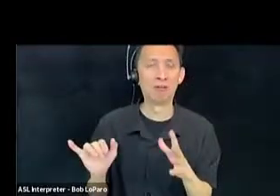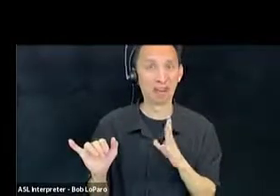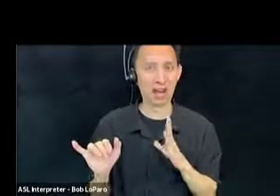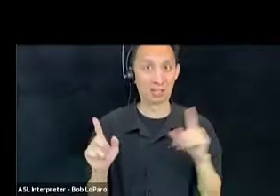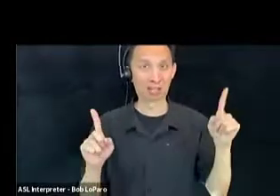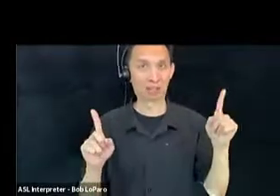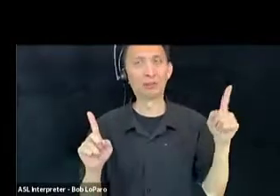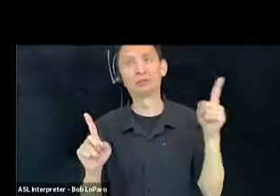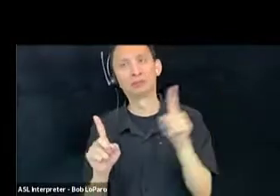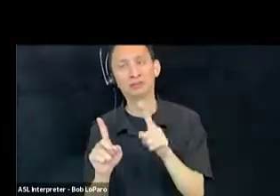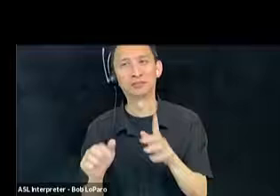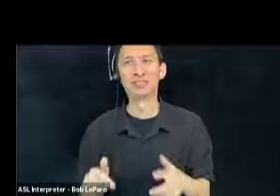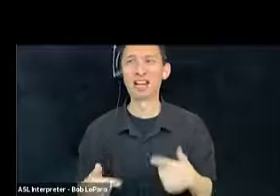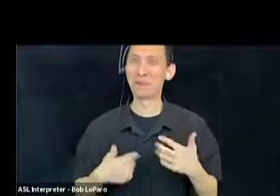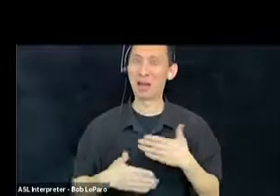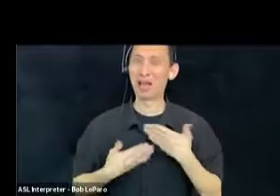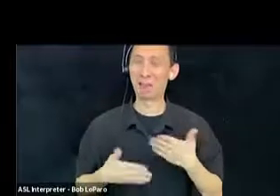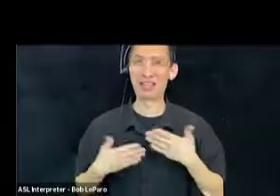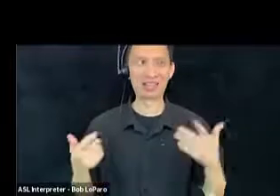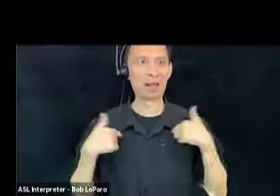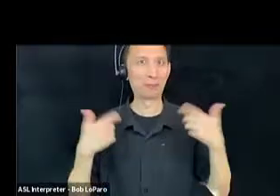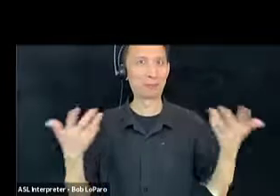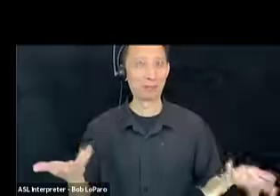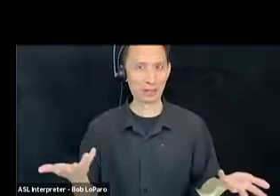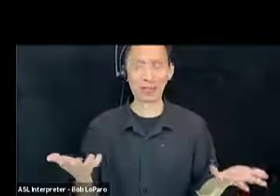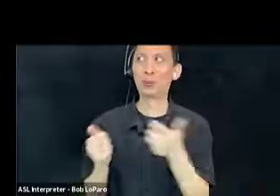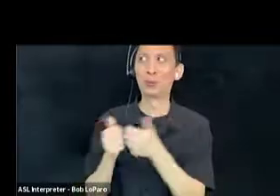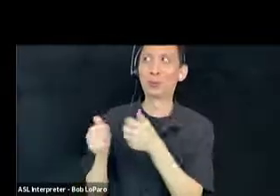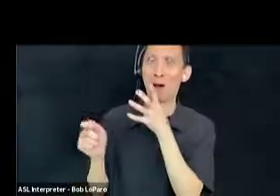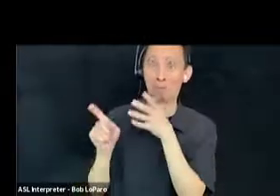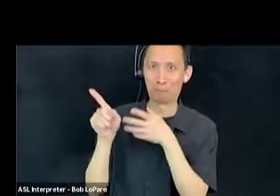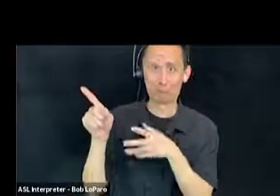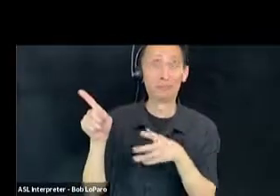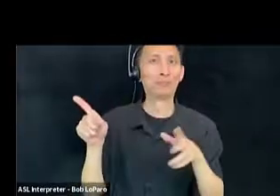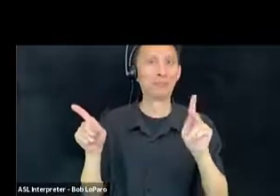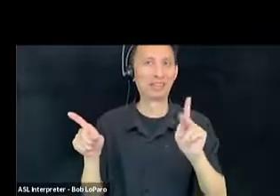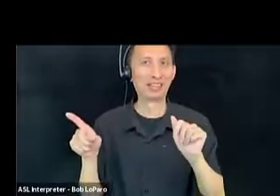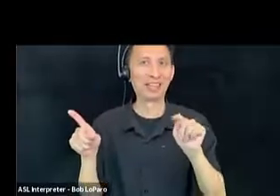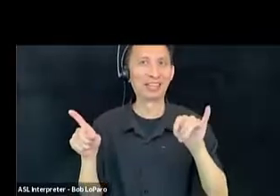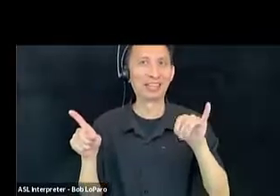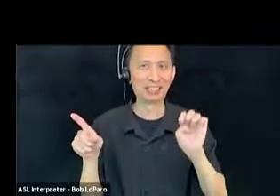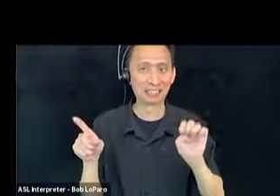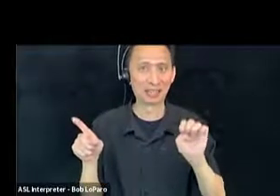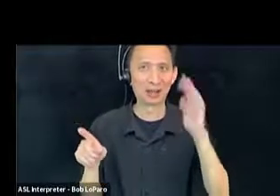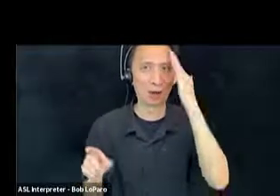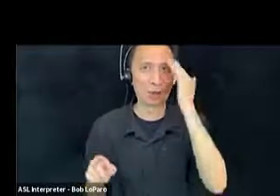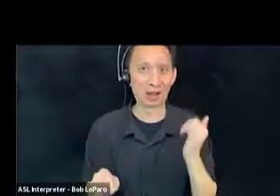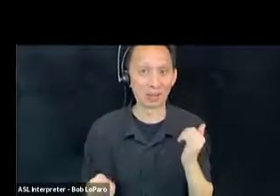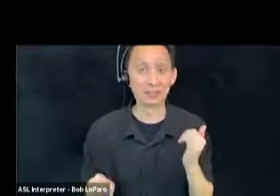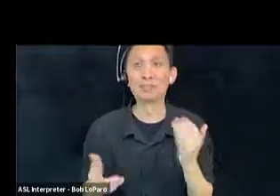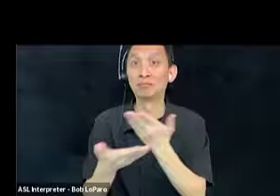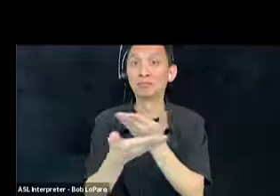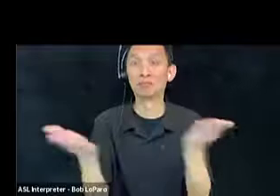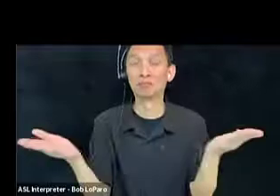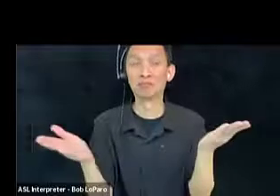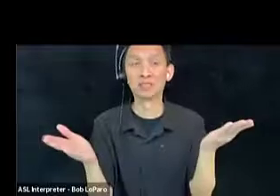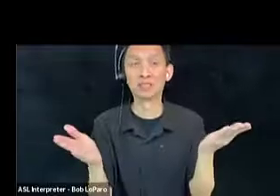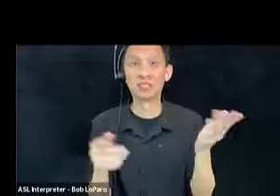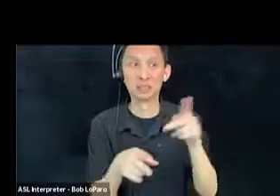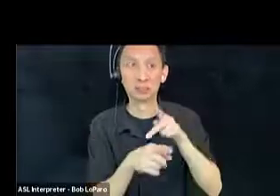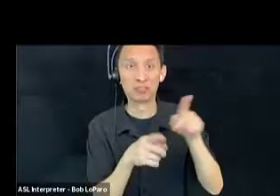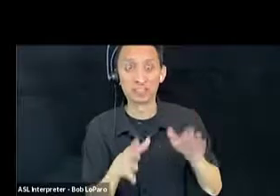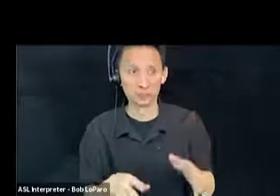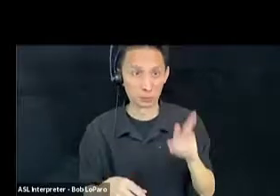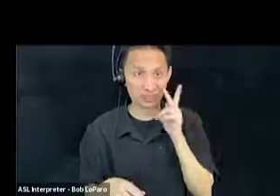Katie's on because for my professionals on the call that are, you know, in the education world, um, or even in the therapy world, can you tell how much